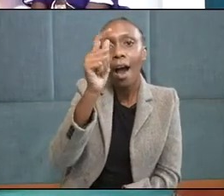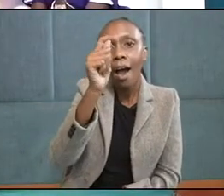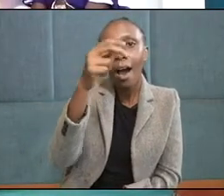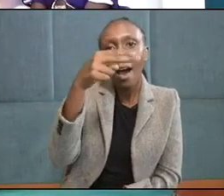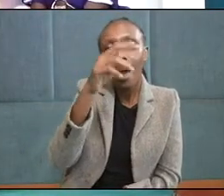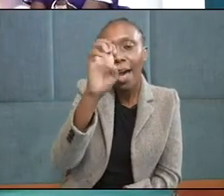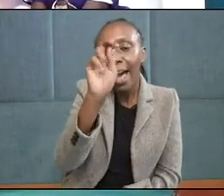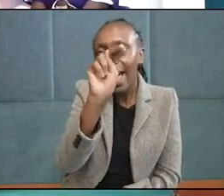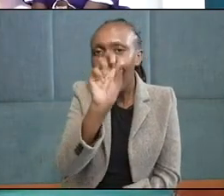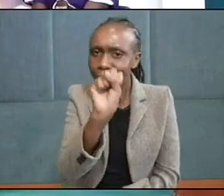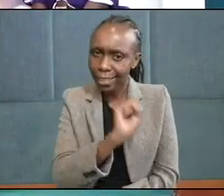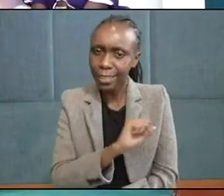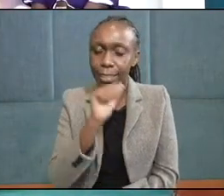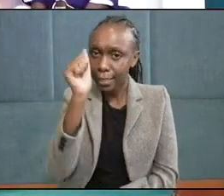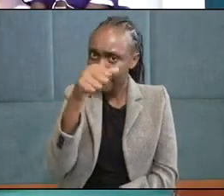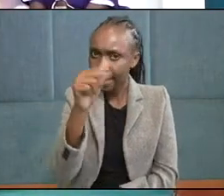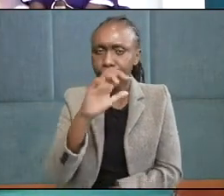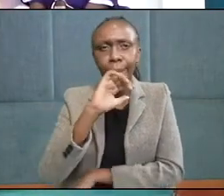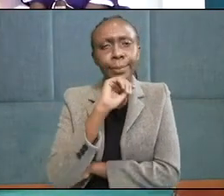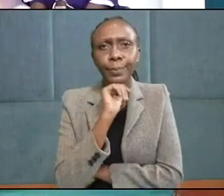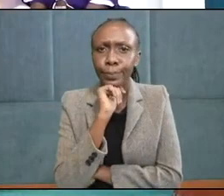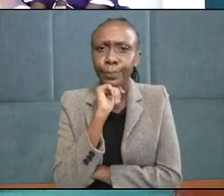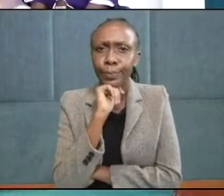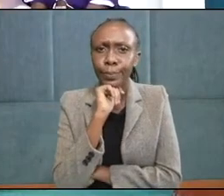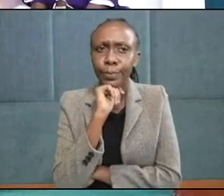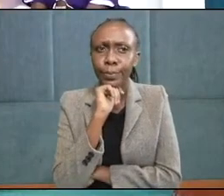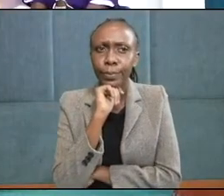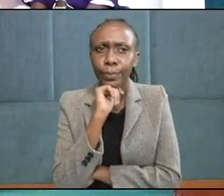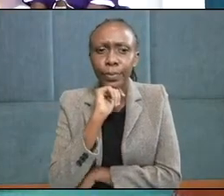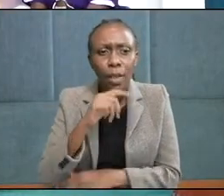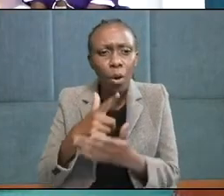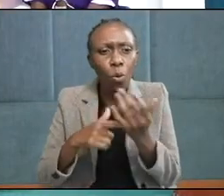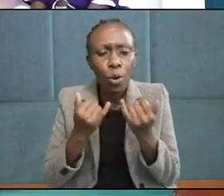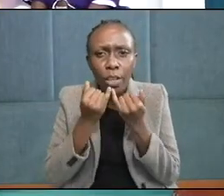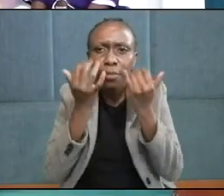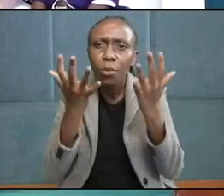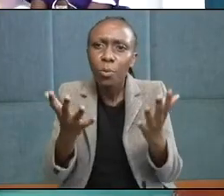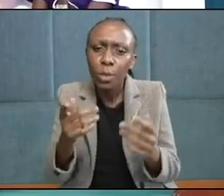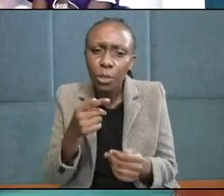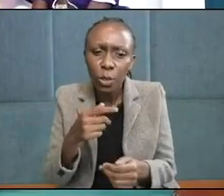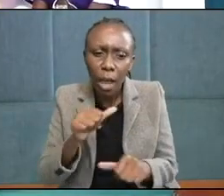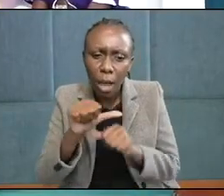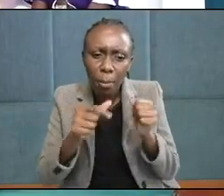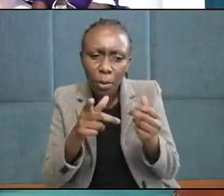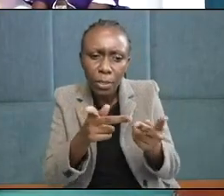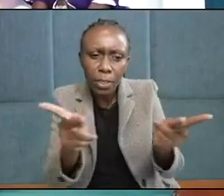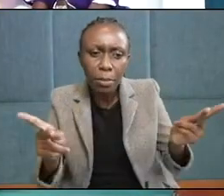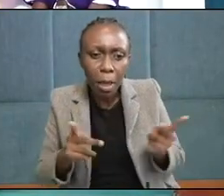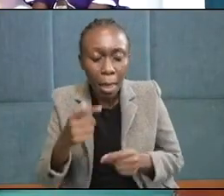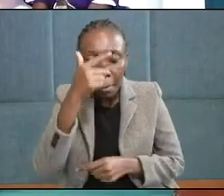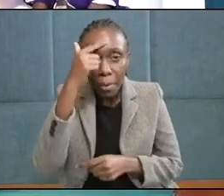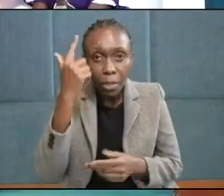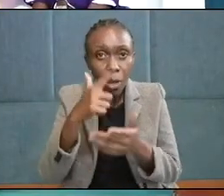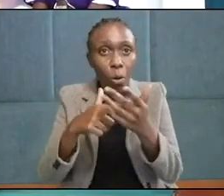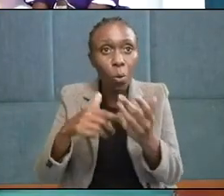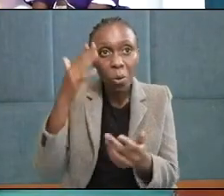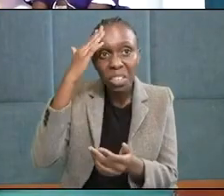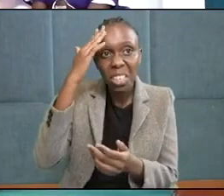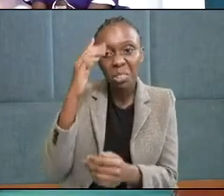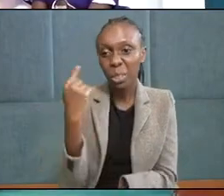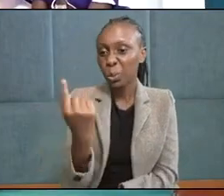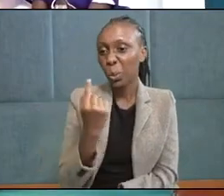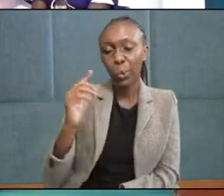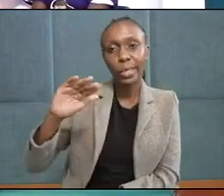just say Athens? Anyone with information about this place? Because all I know is that it's just a